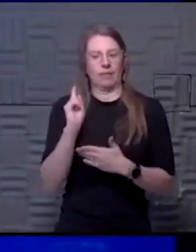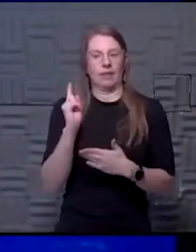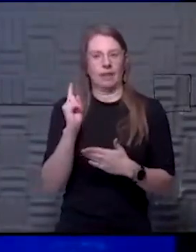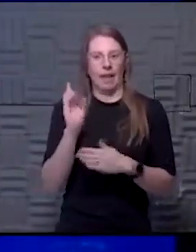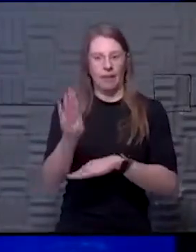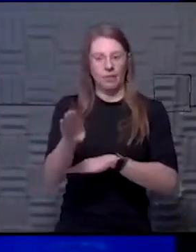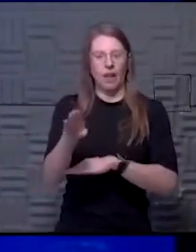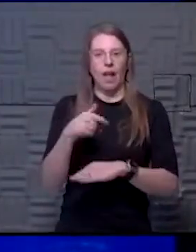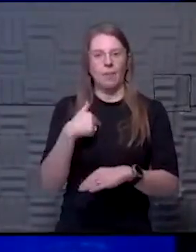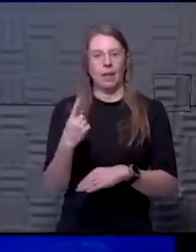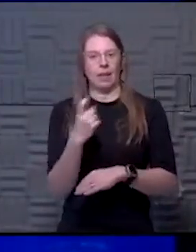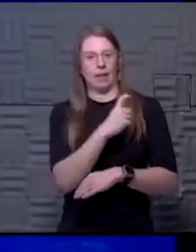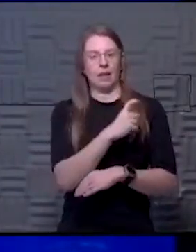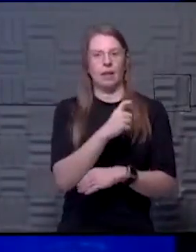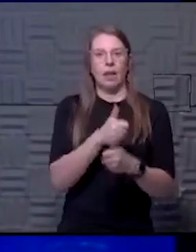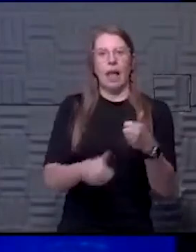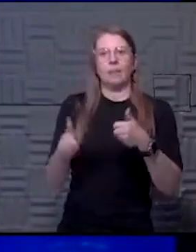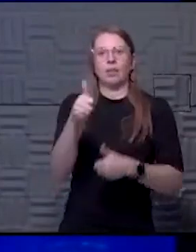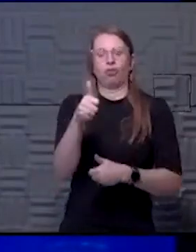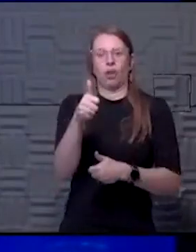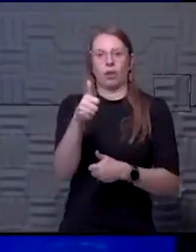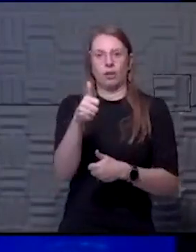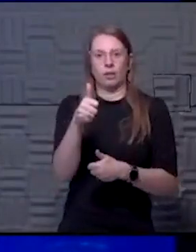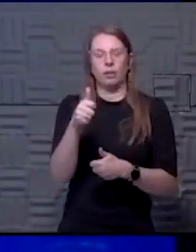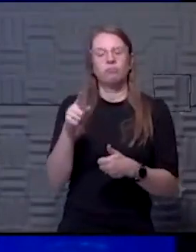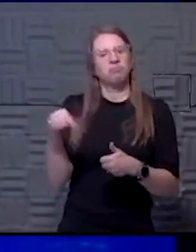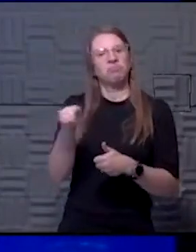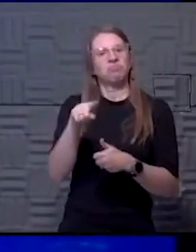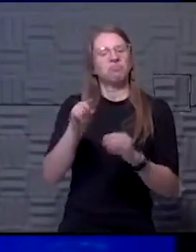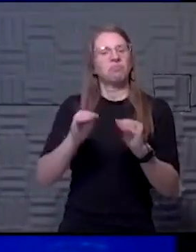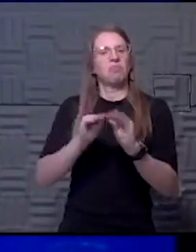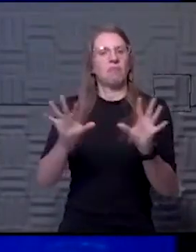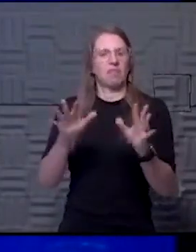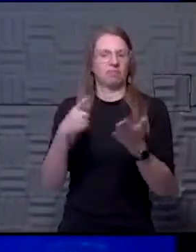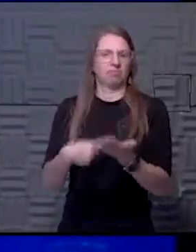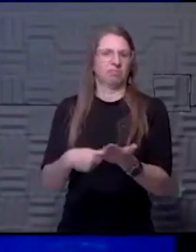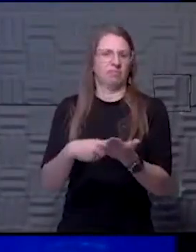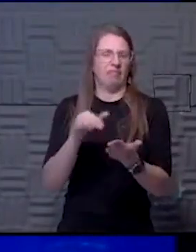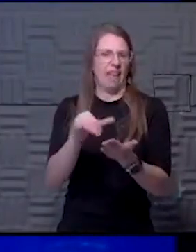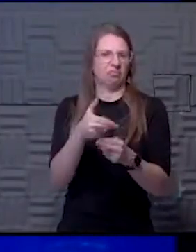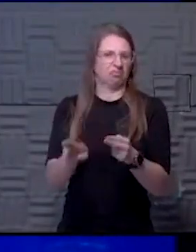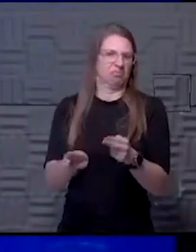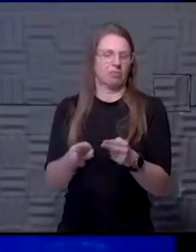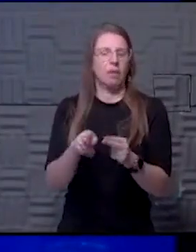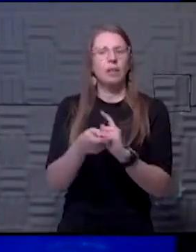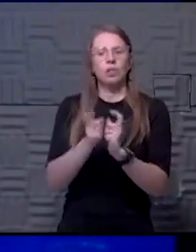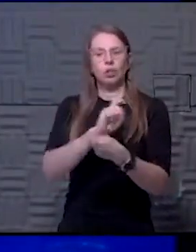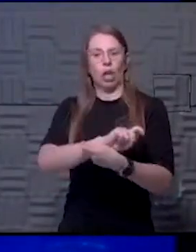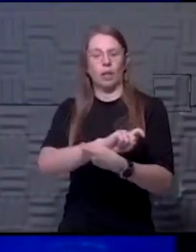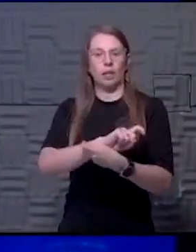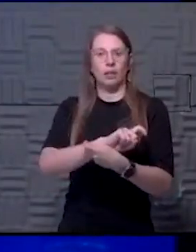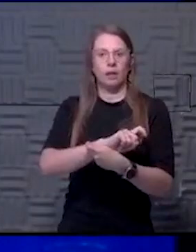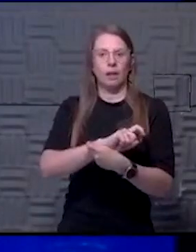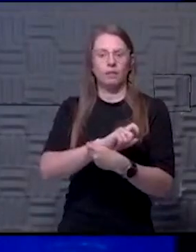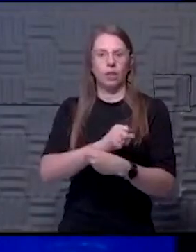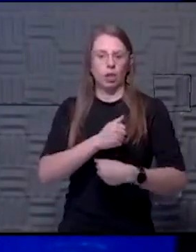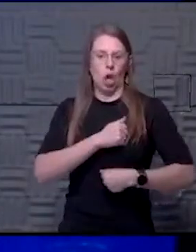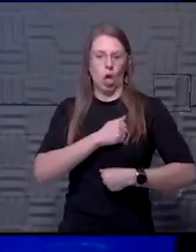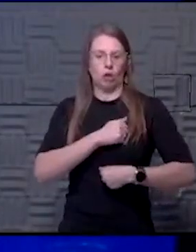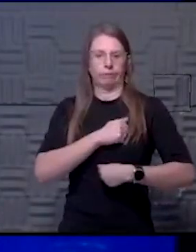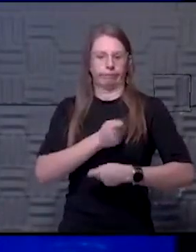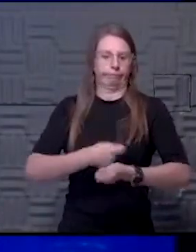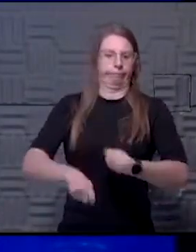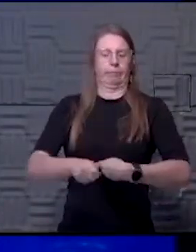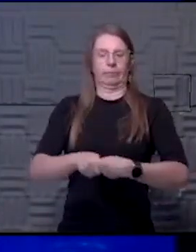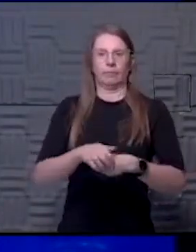really quick. Okay, so the administration, you guys obviously talked a little bit about that and the change of kind of the guard. Are there going to be